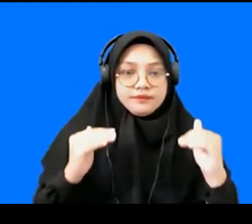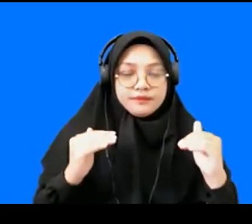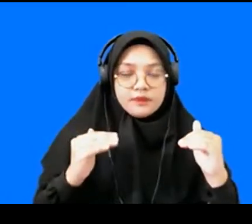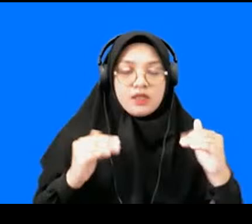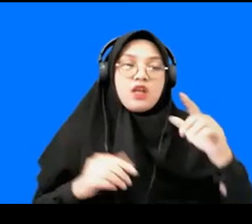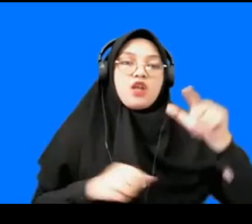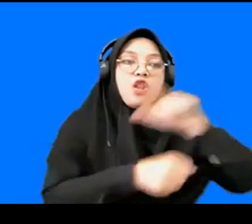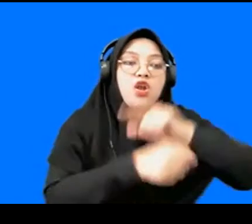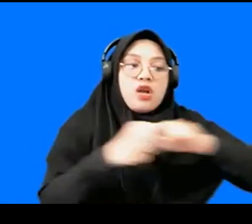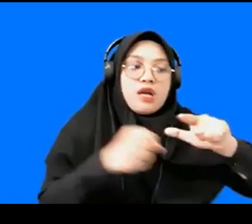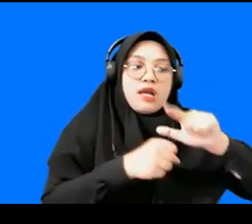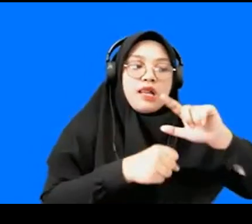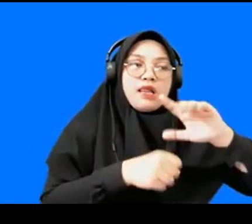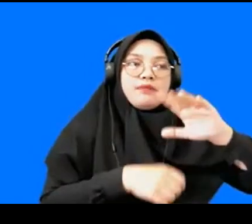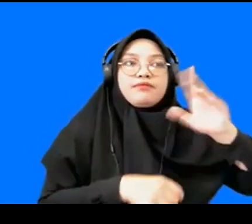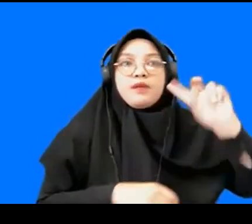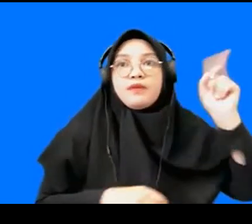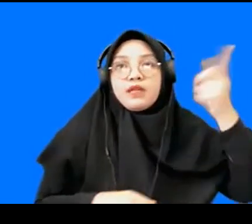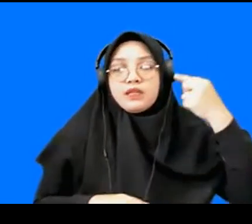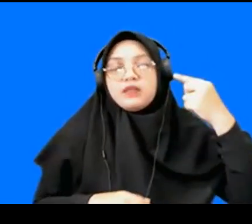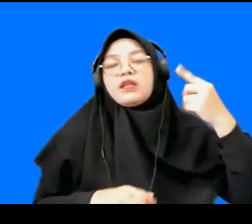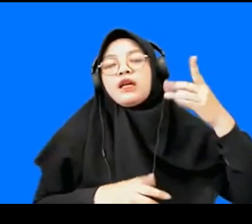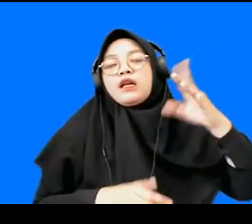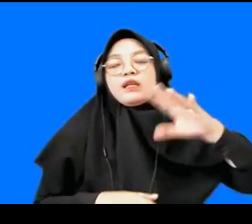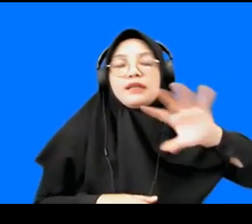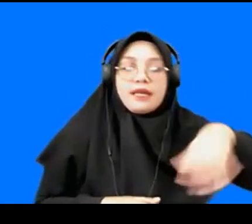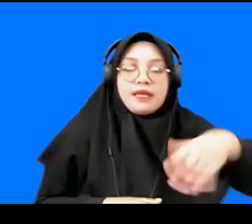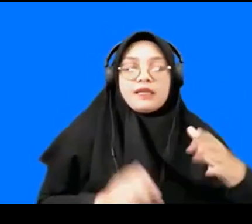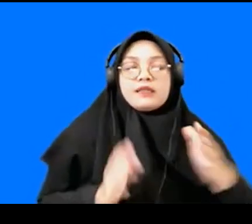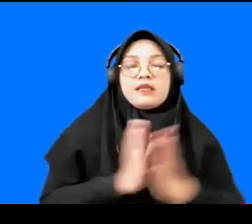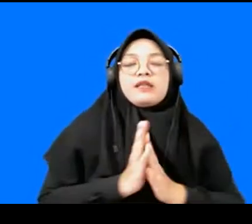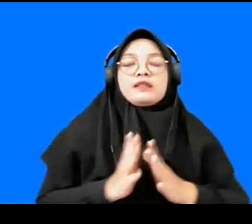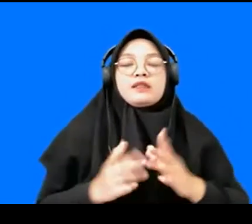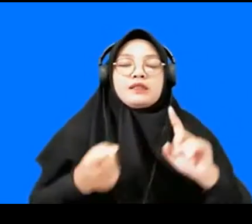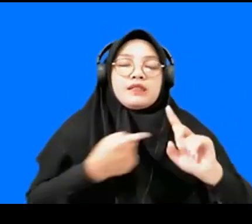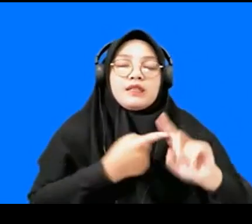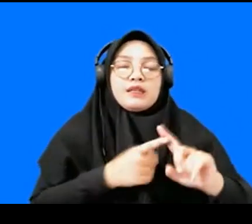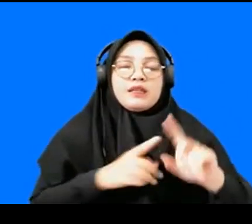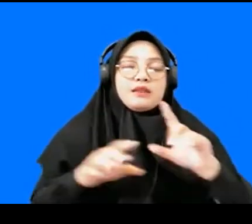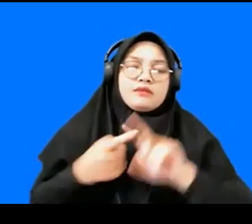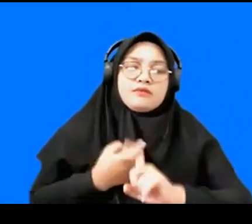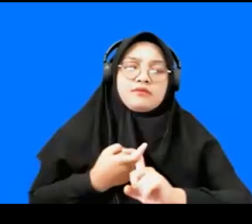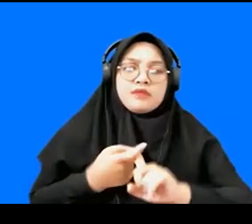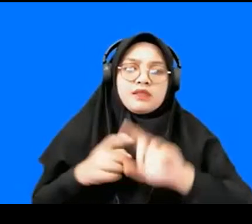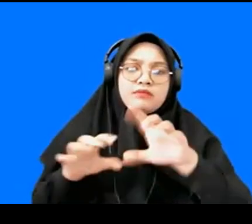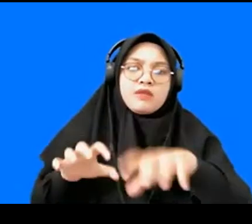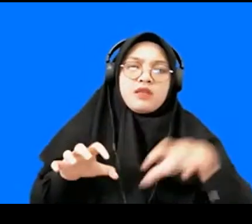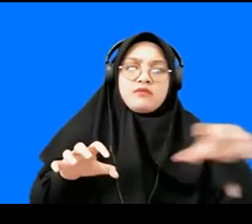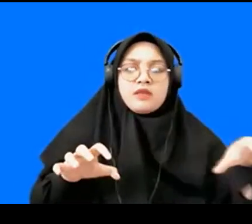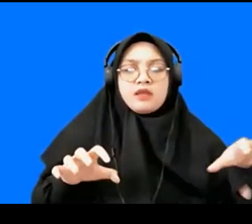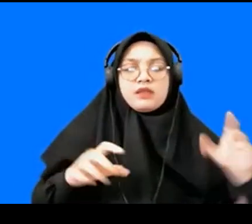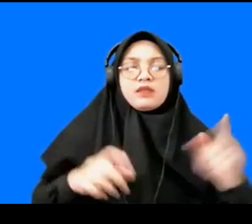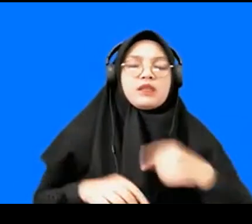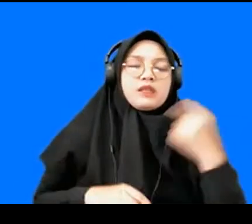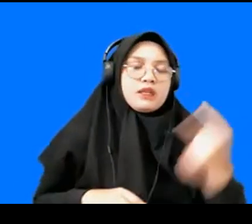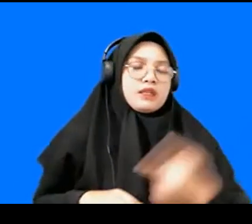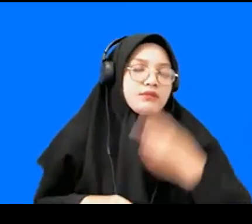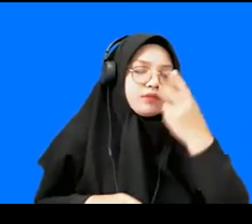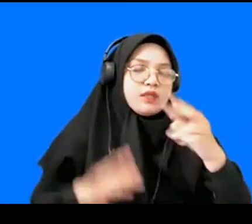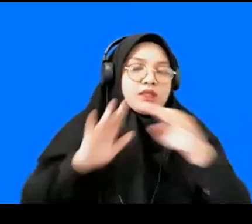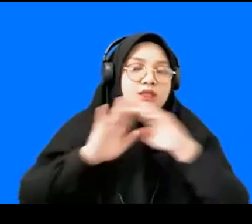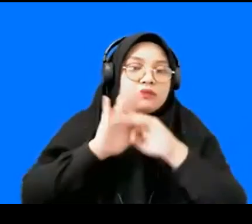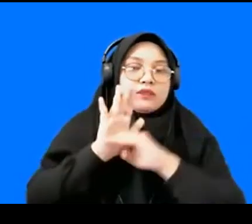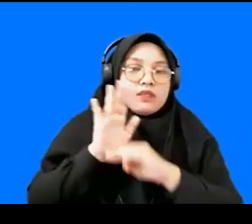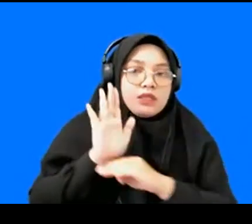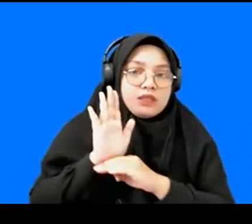therefore it varies from place to place. So the entire country does not have the same policy, and some in certain places they have the